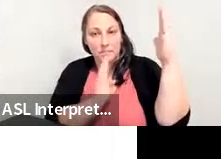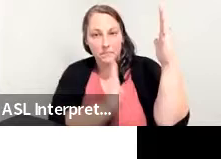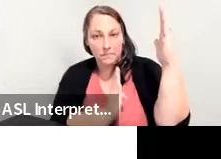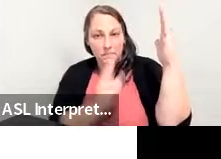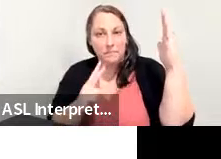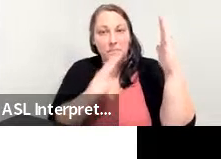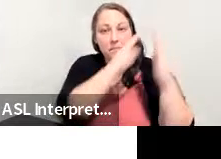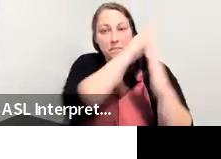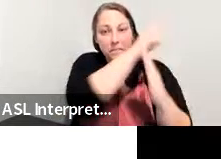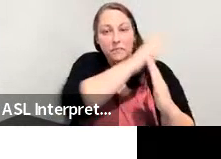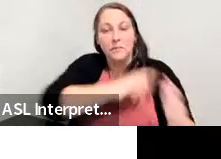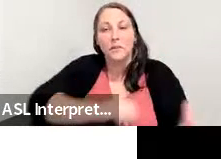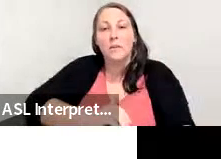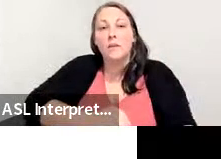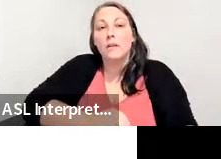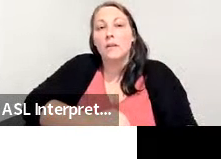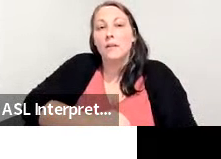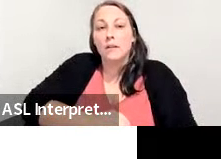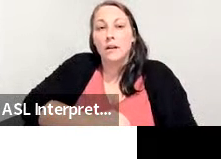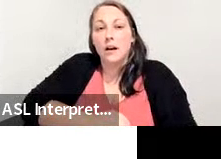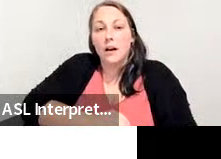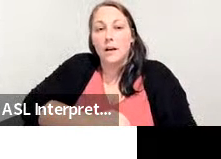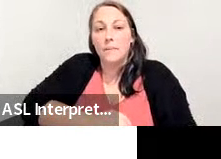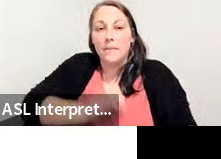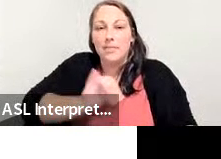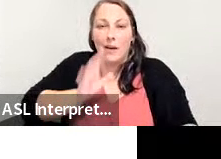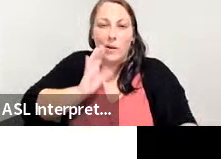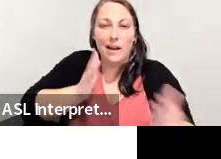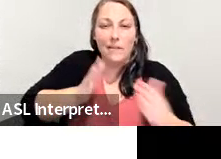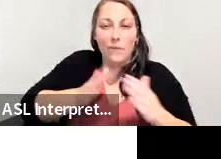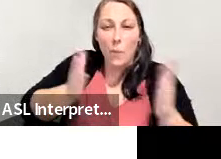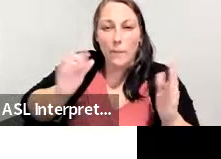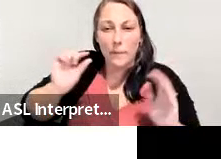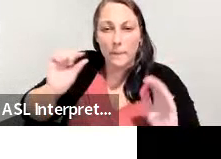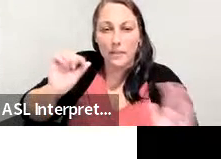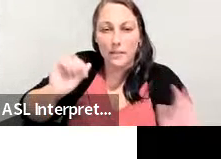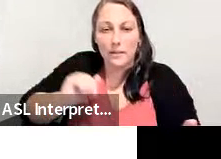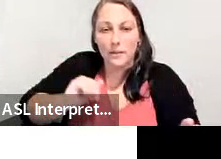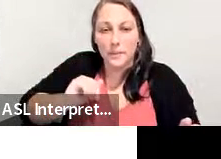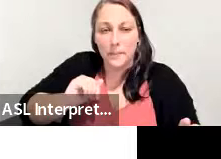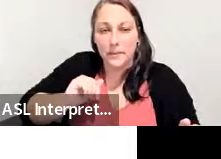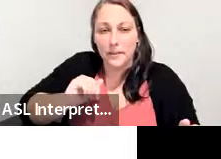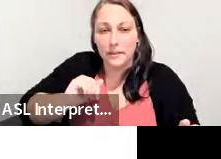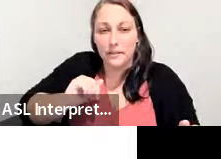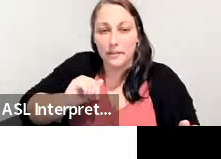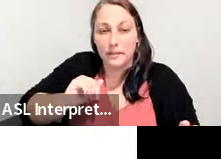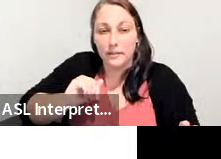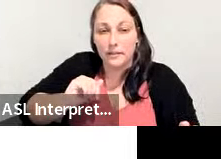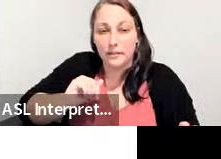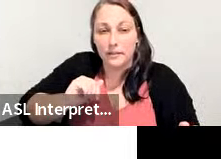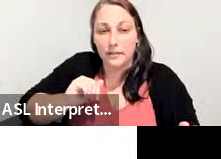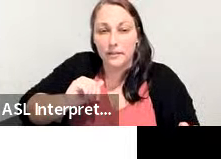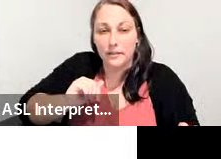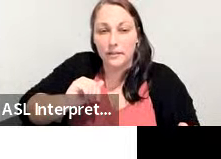that I pointed out, where you have more retail sidewalk space, there the building sets in, and so